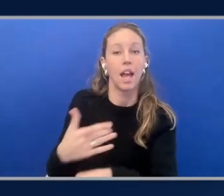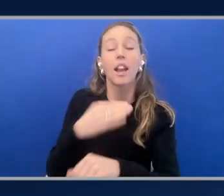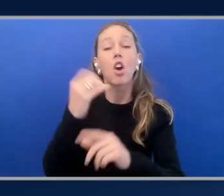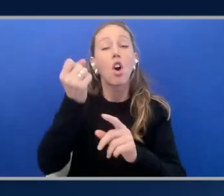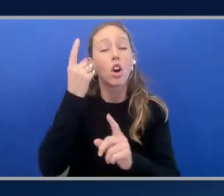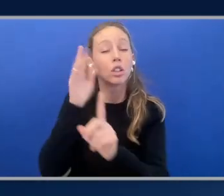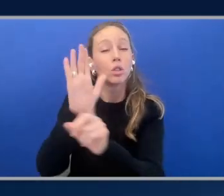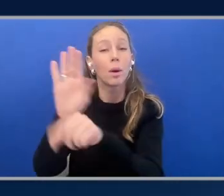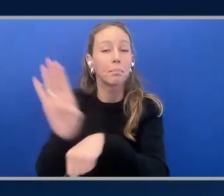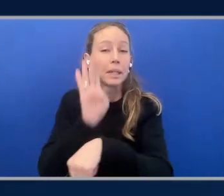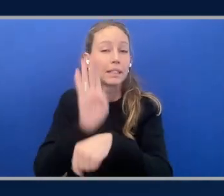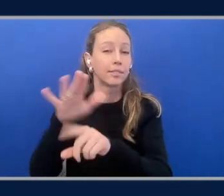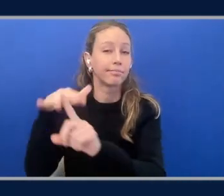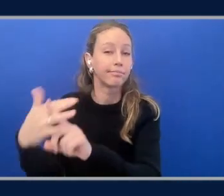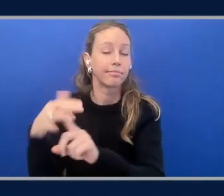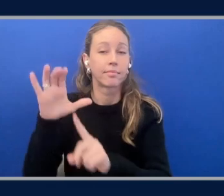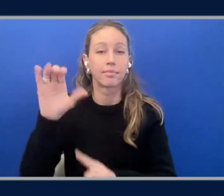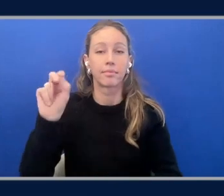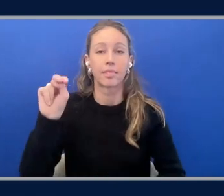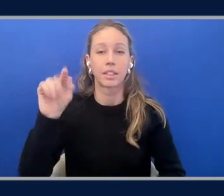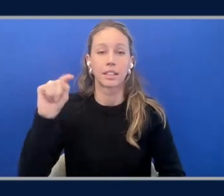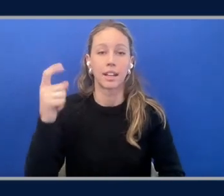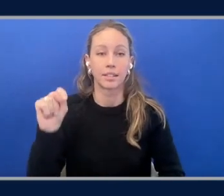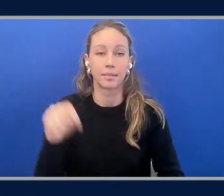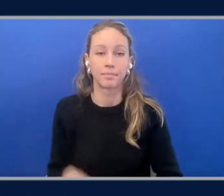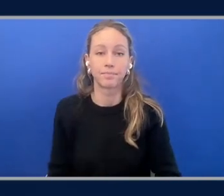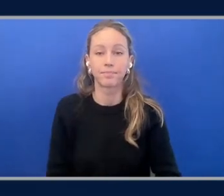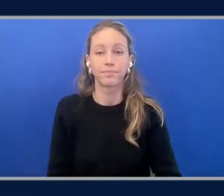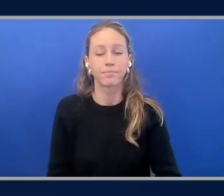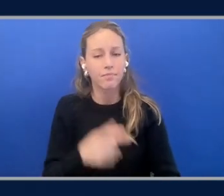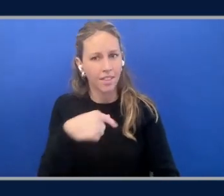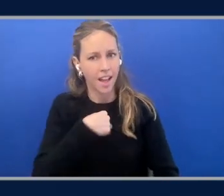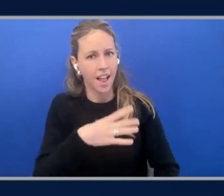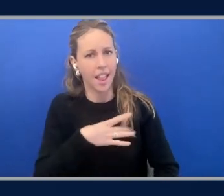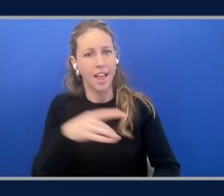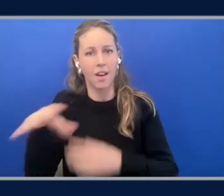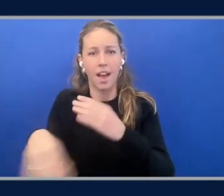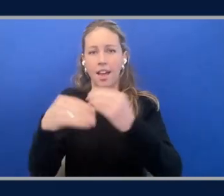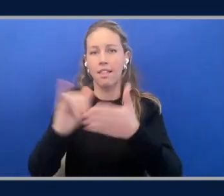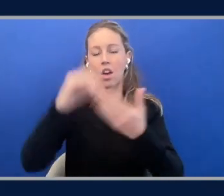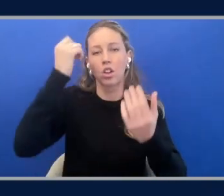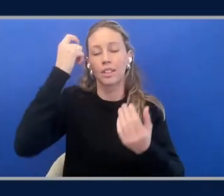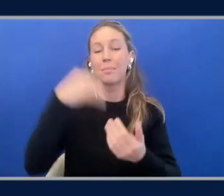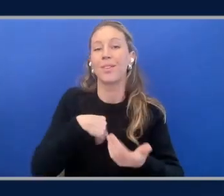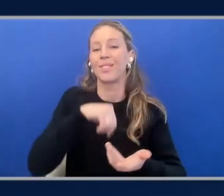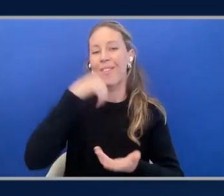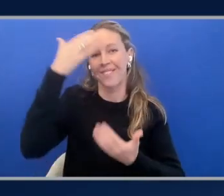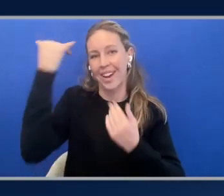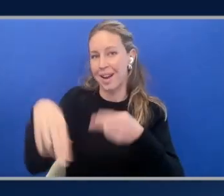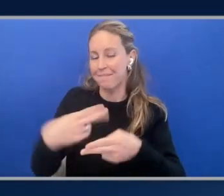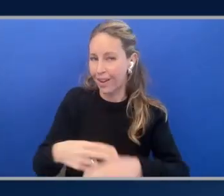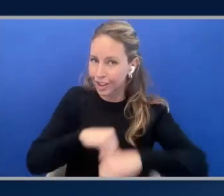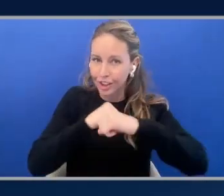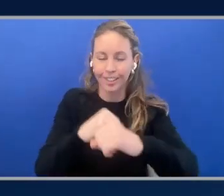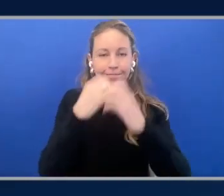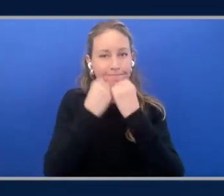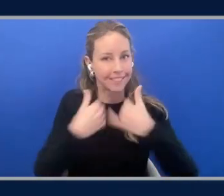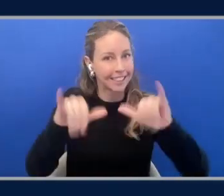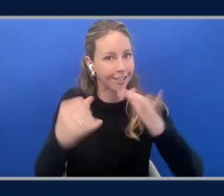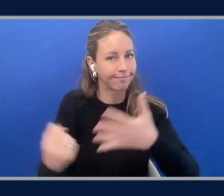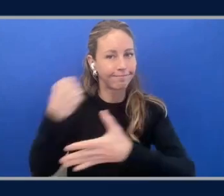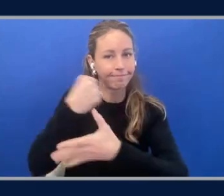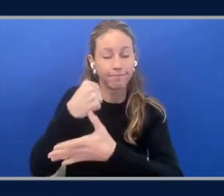as well. Yeah, that's awesome. And I love that you bring in this understanding, but you're not forgetting about security at all.